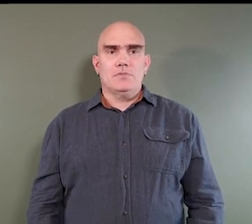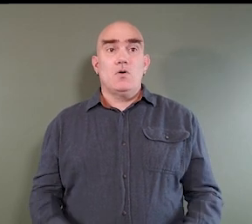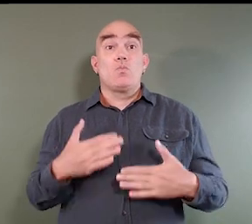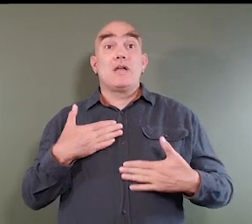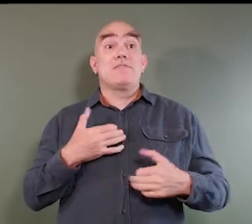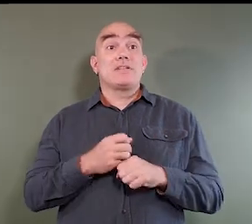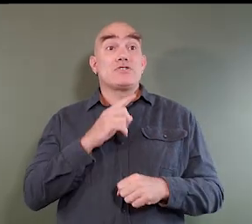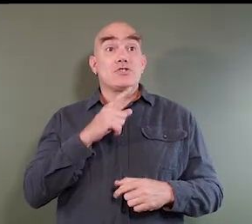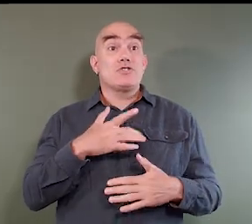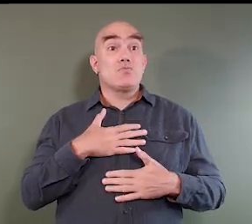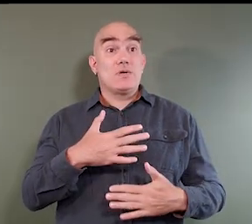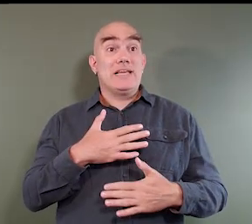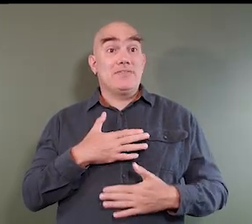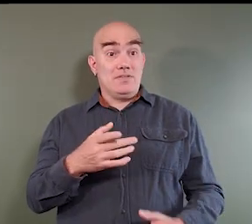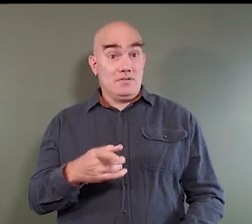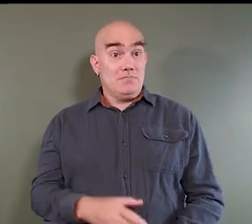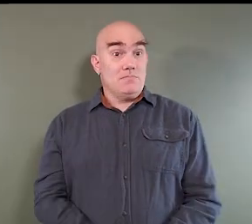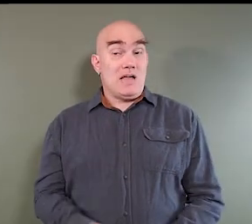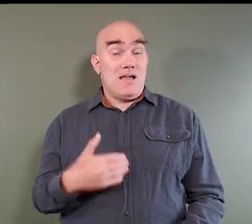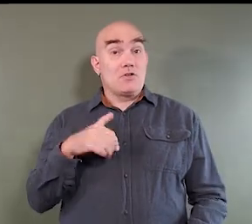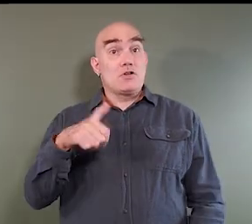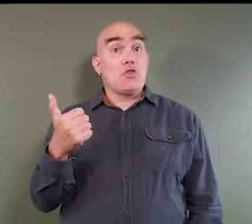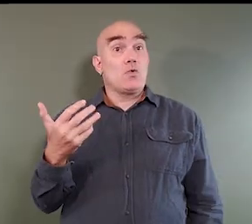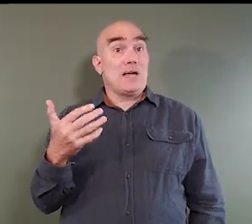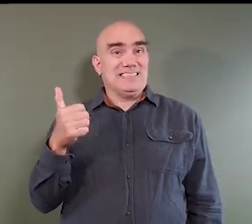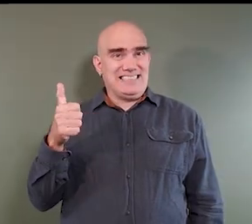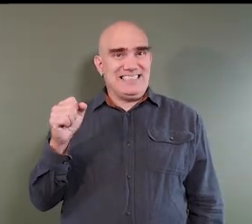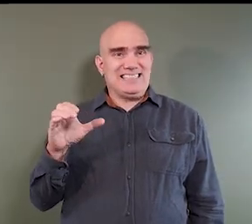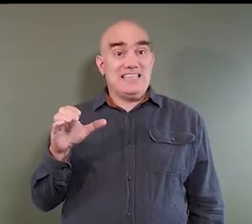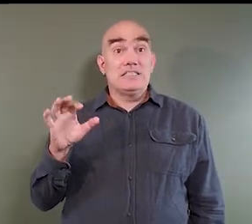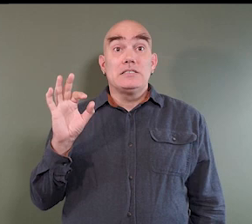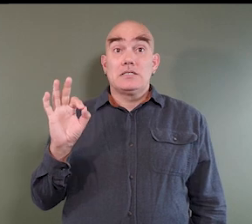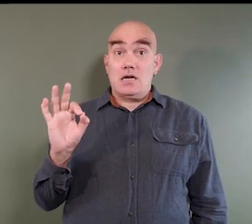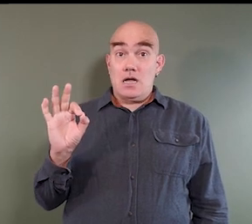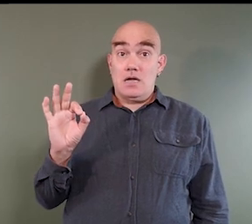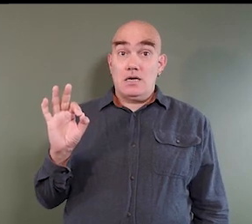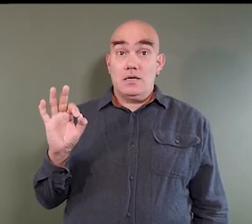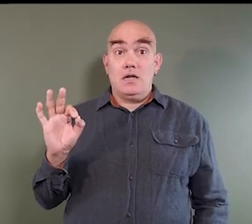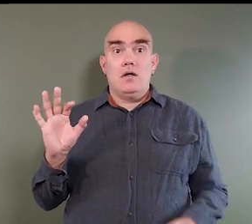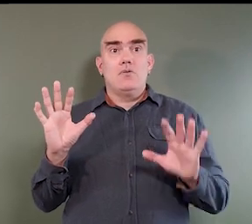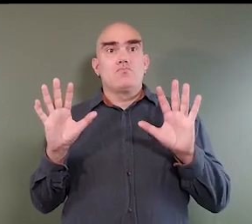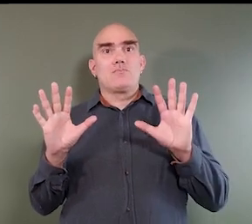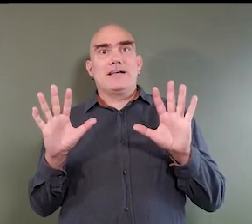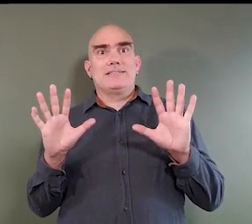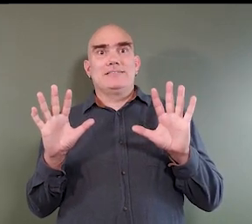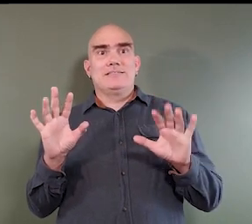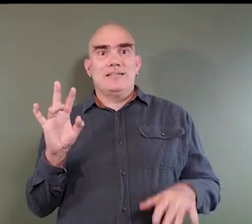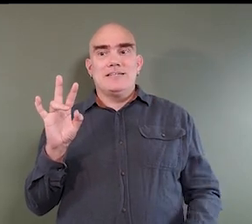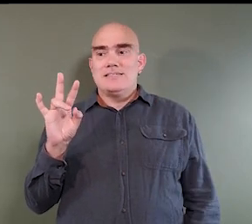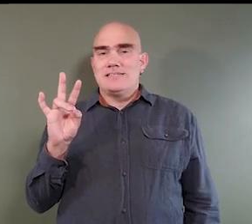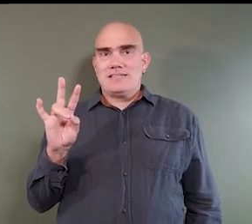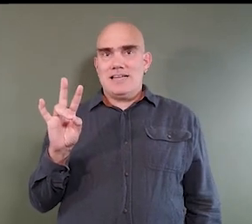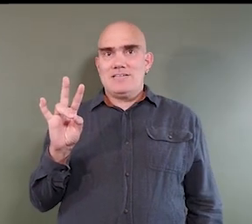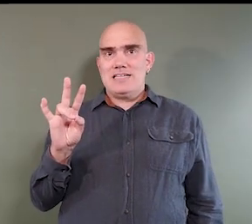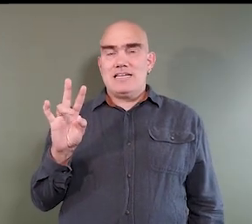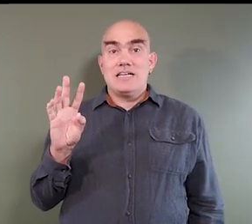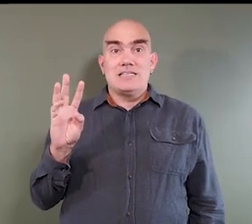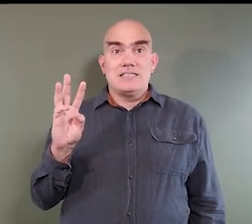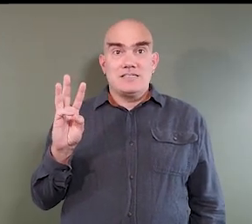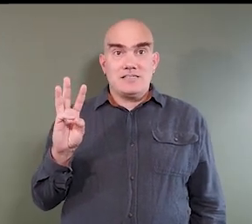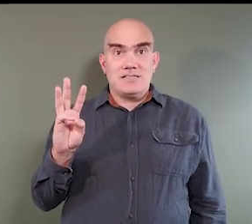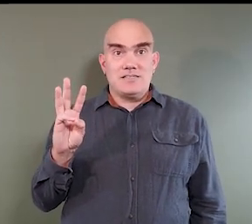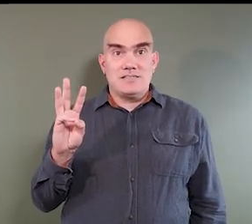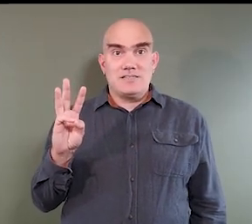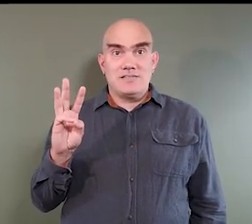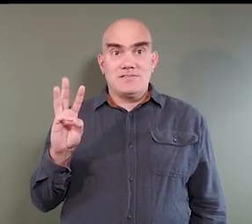Breathe. Make sure you're breathing. We got another 10 seconds. 9. Great. 7,